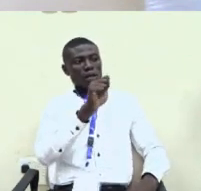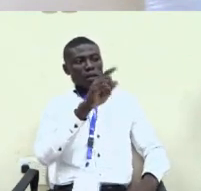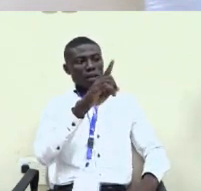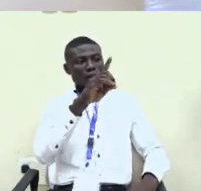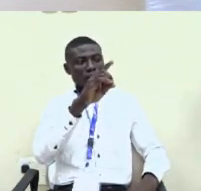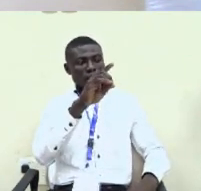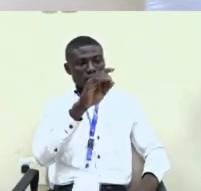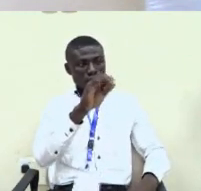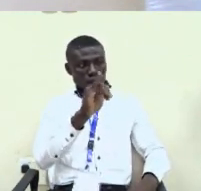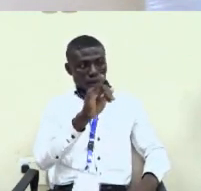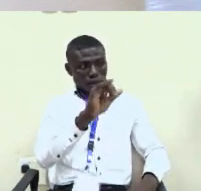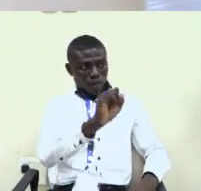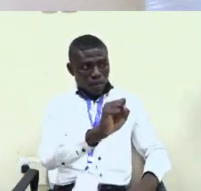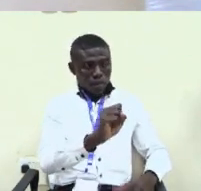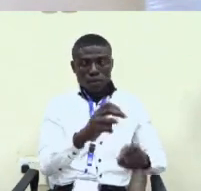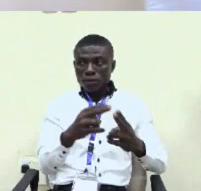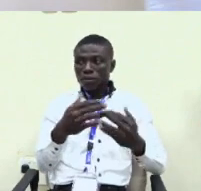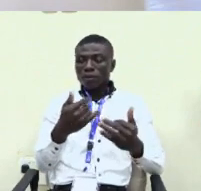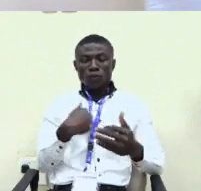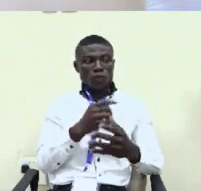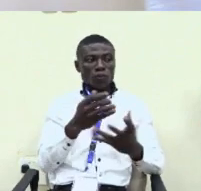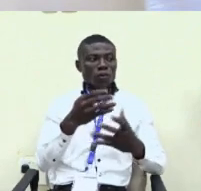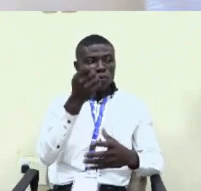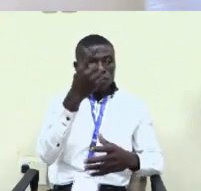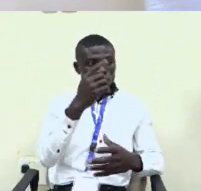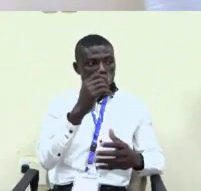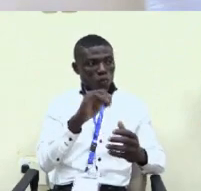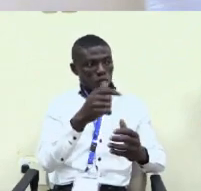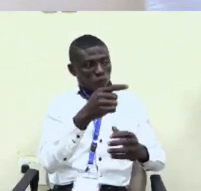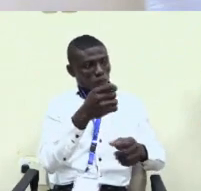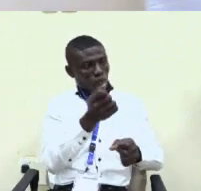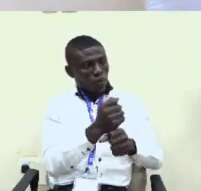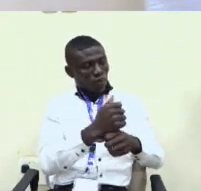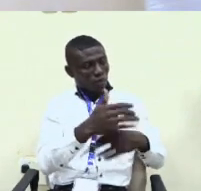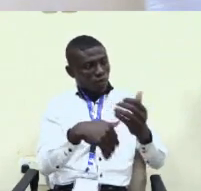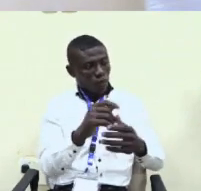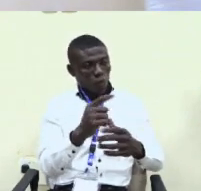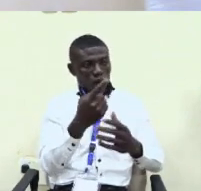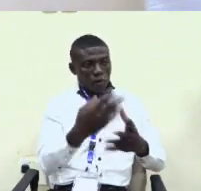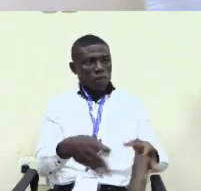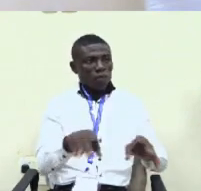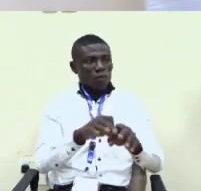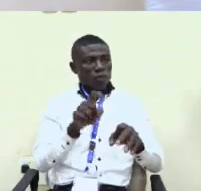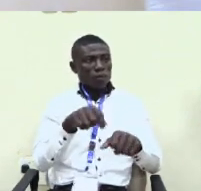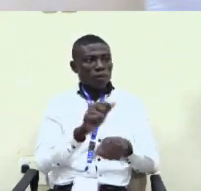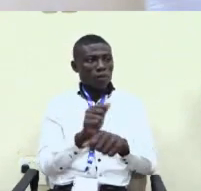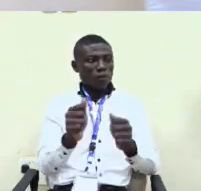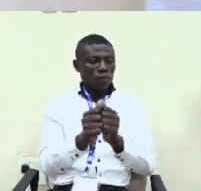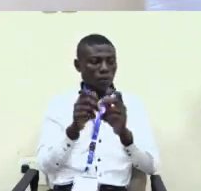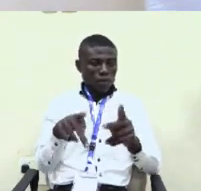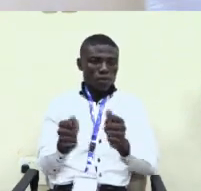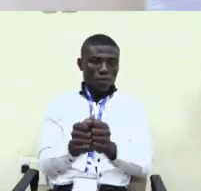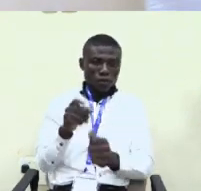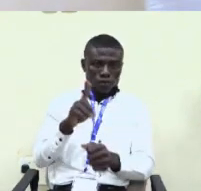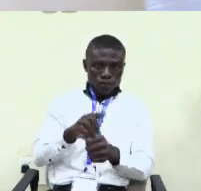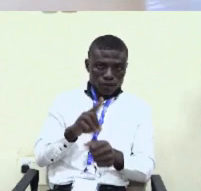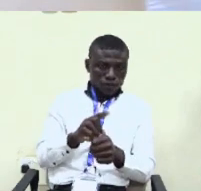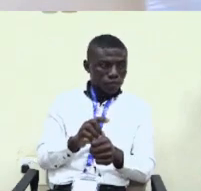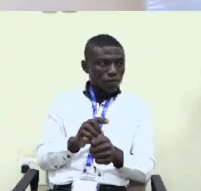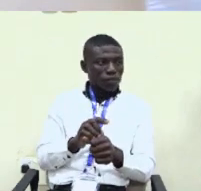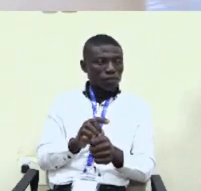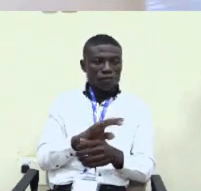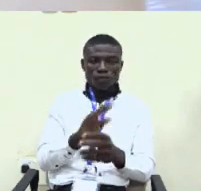going to help us, understand, because one of the key elements has to do with persons with disabilities being